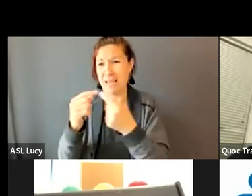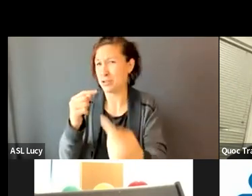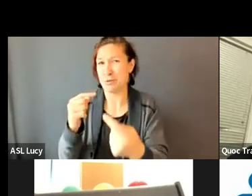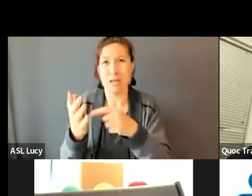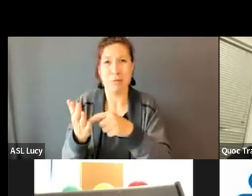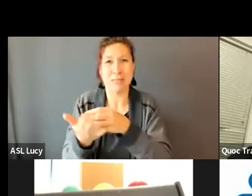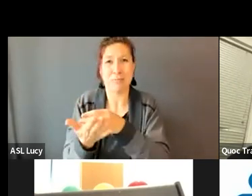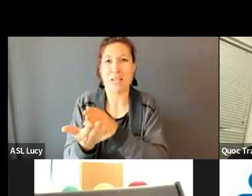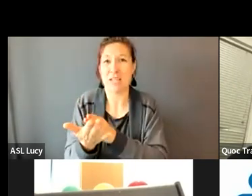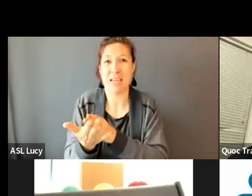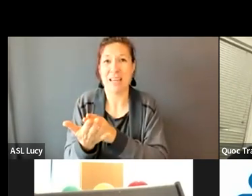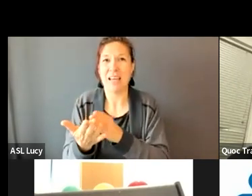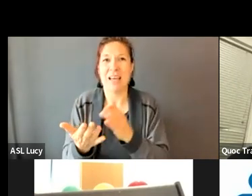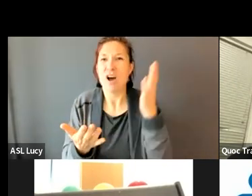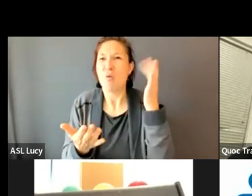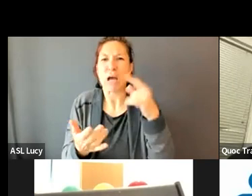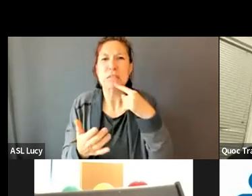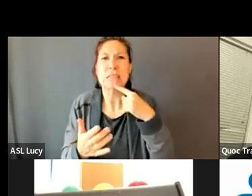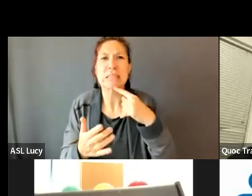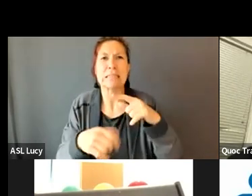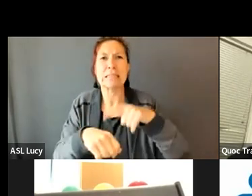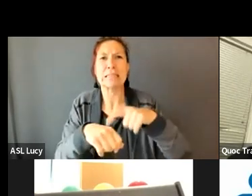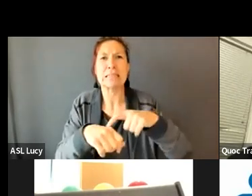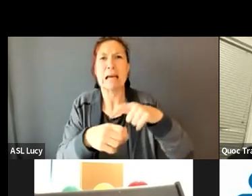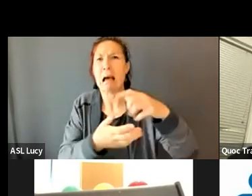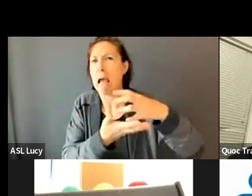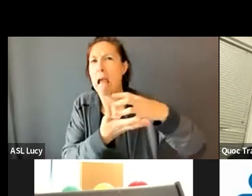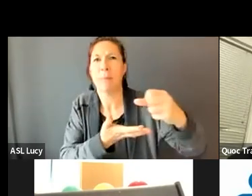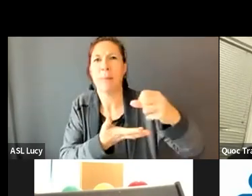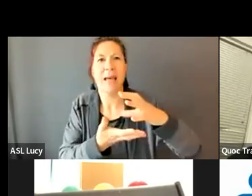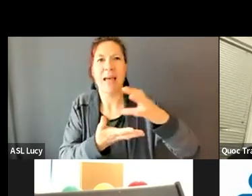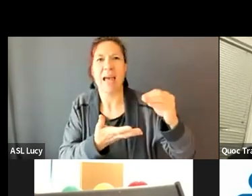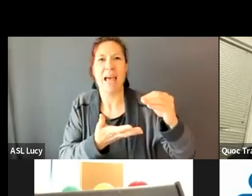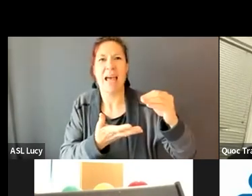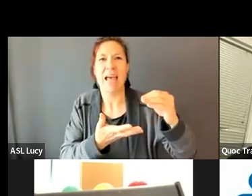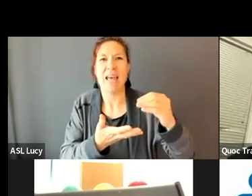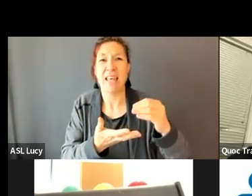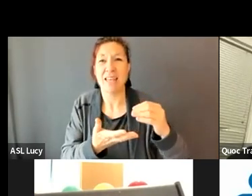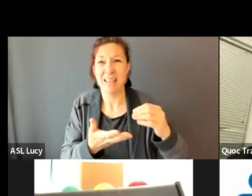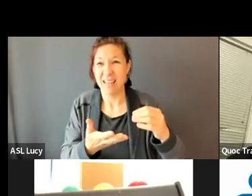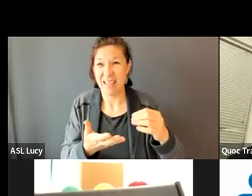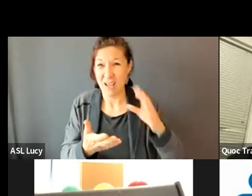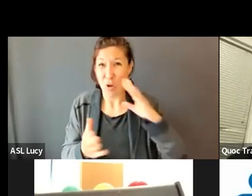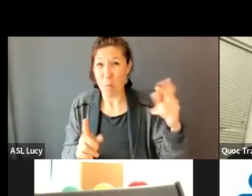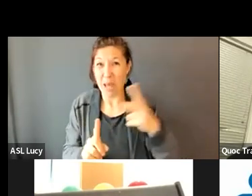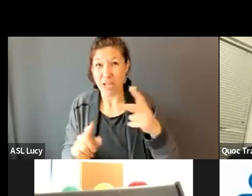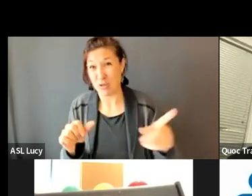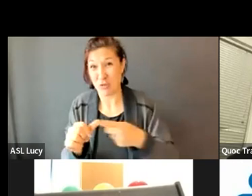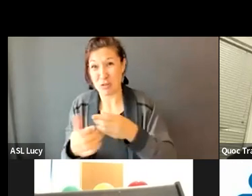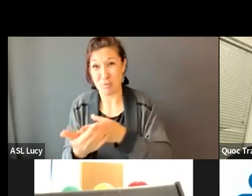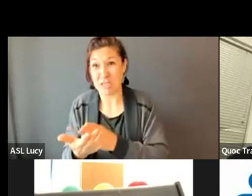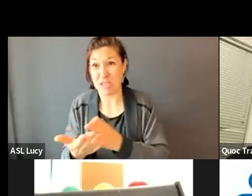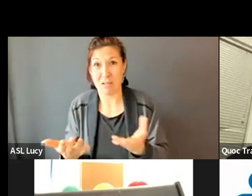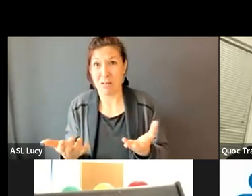that our time is up and that we have to revert back to the first budget you presented that's great